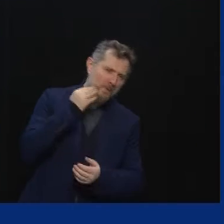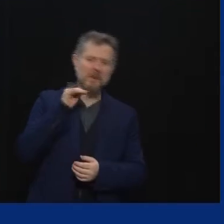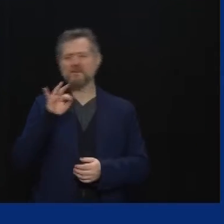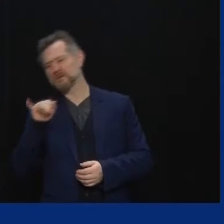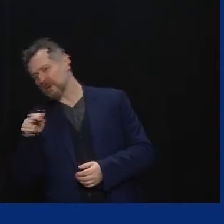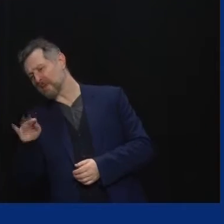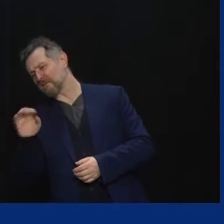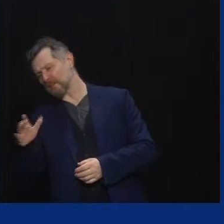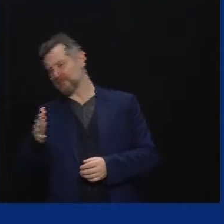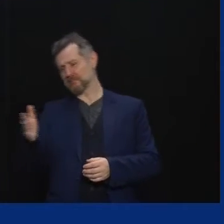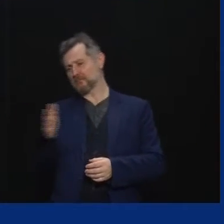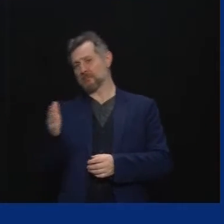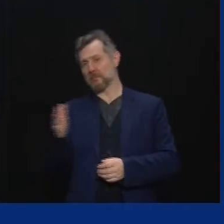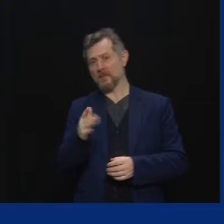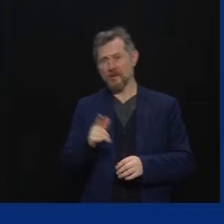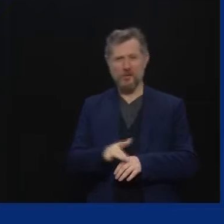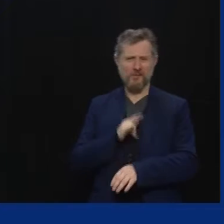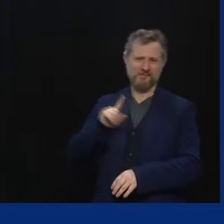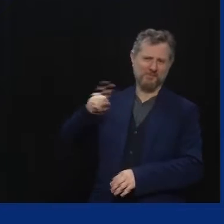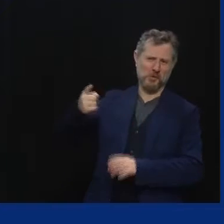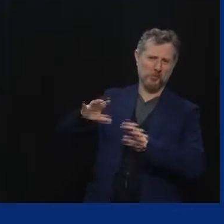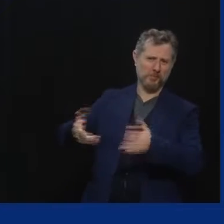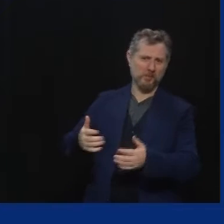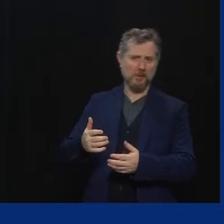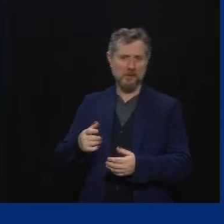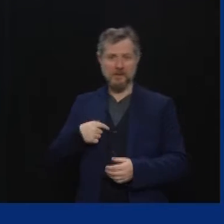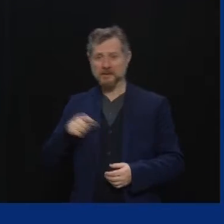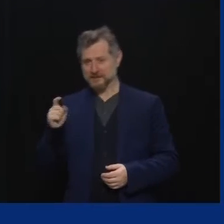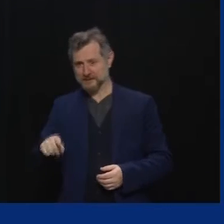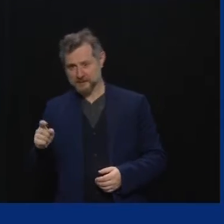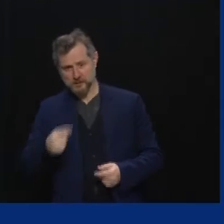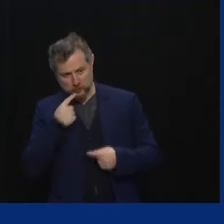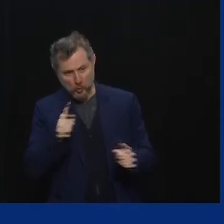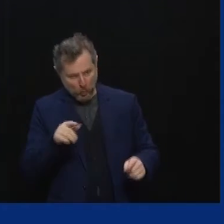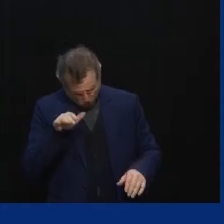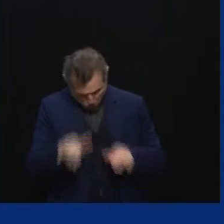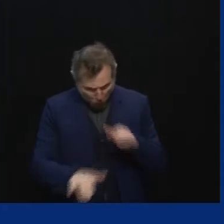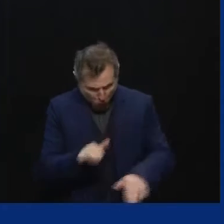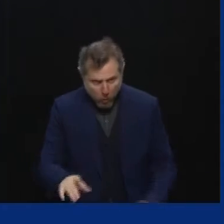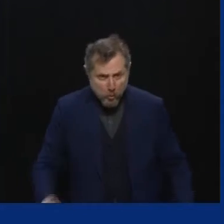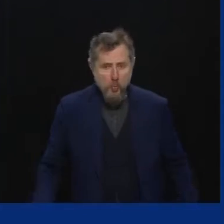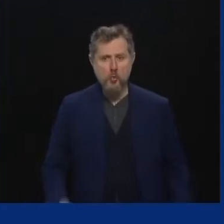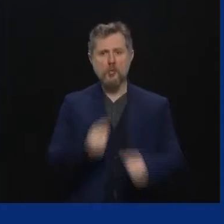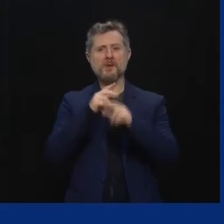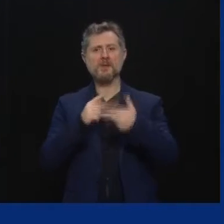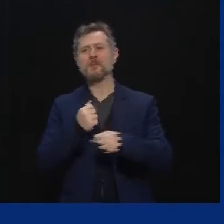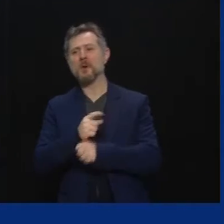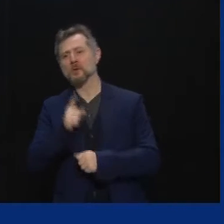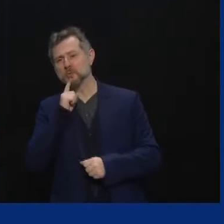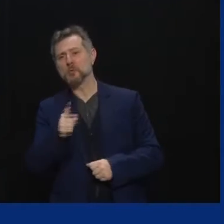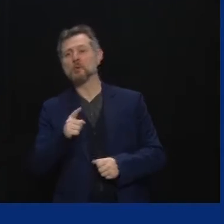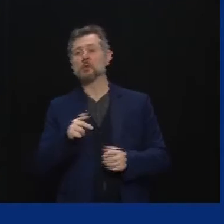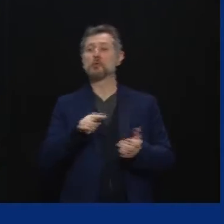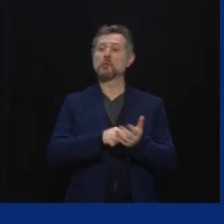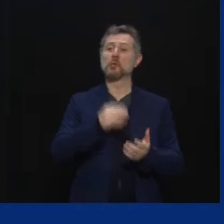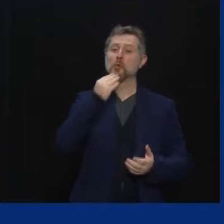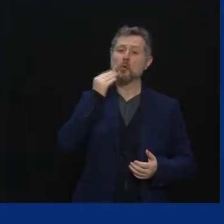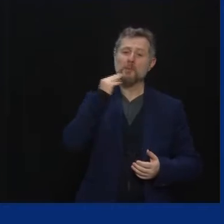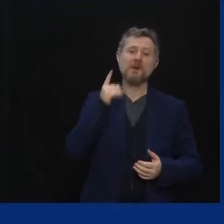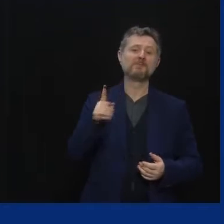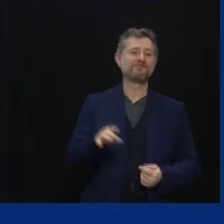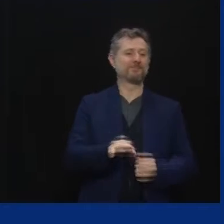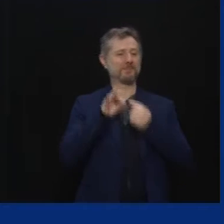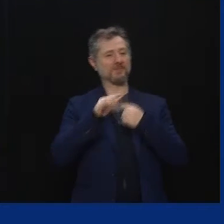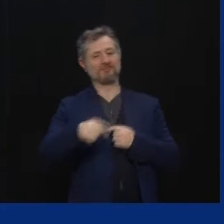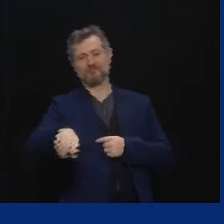earliest. They need to be told, which is why we're sending and making sure that all the nursing homes in particular have capacity to